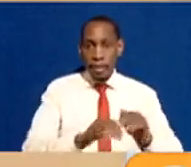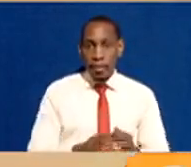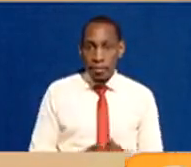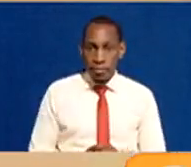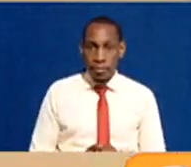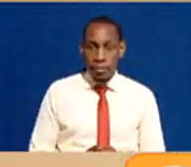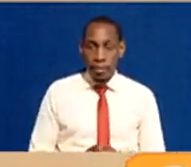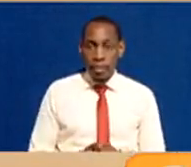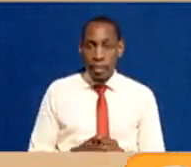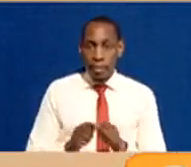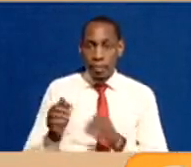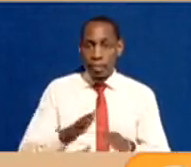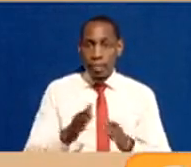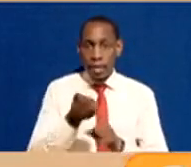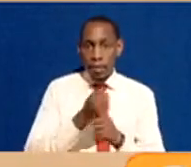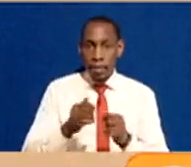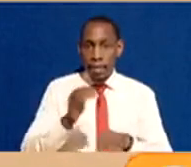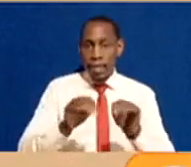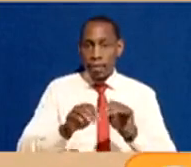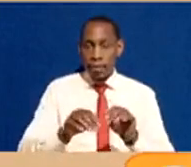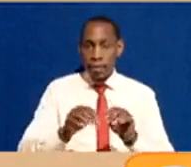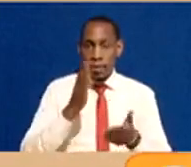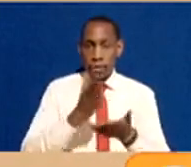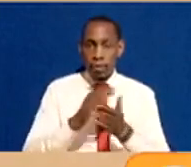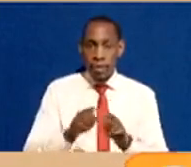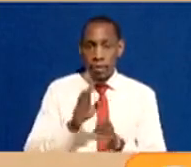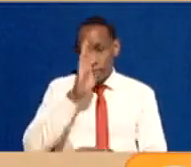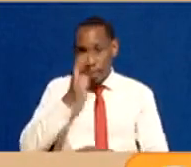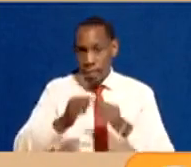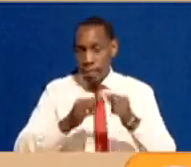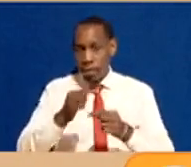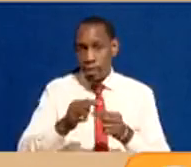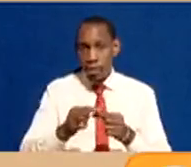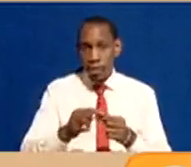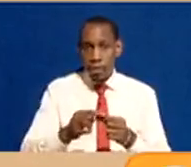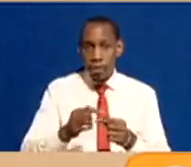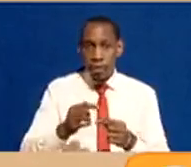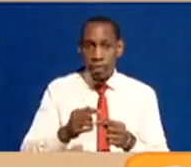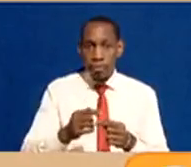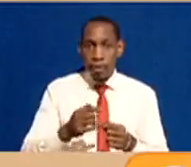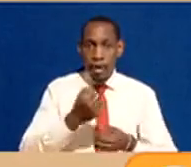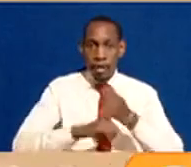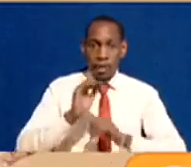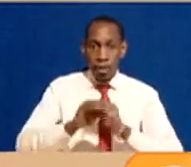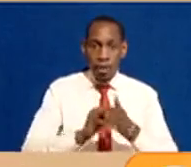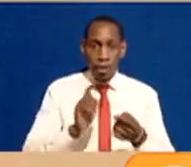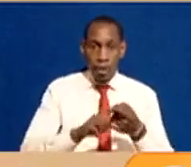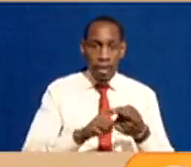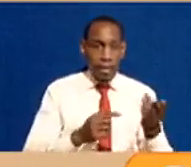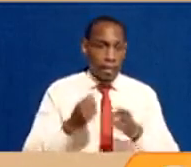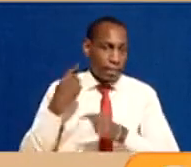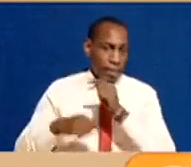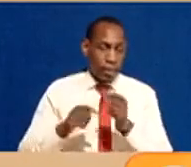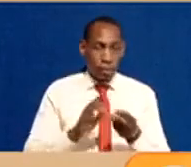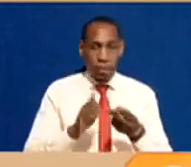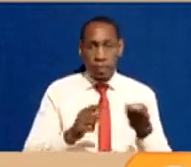elections and ways of making them more credible. Mistrust continues to dominate each step we take, whether it's manual